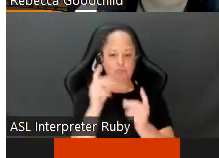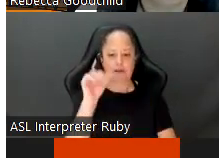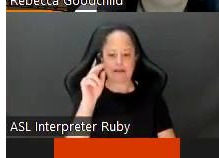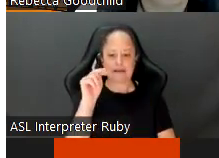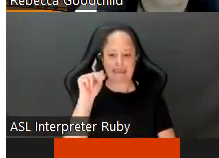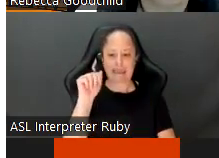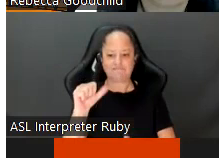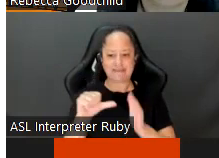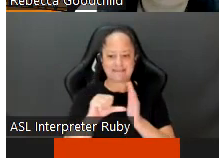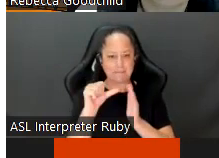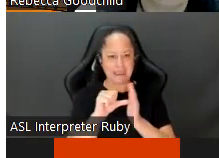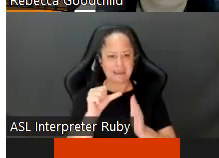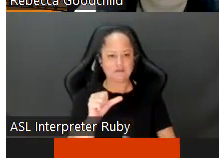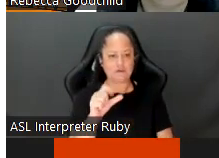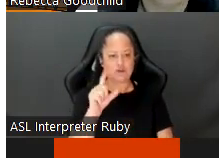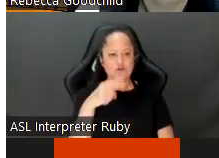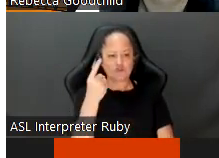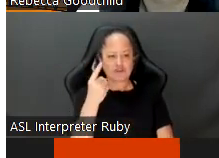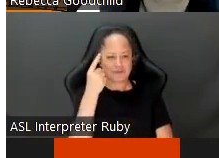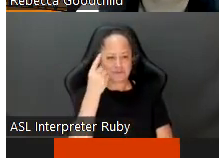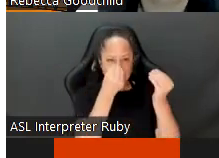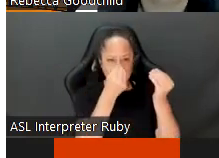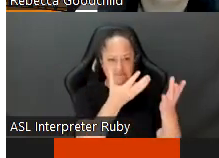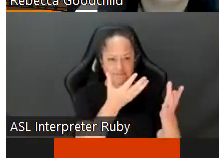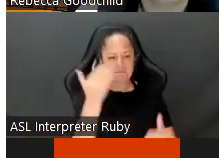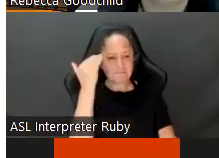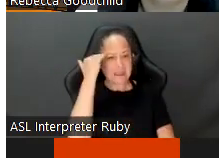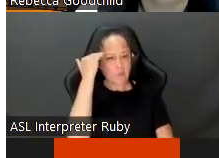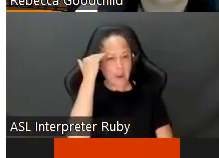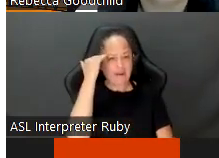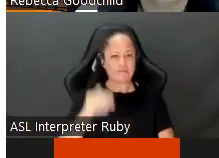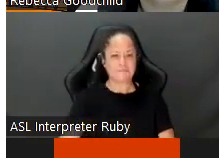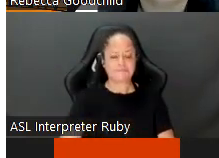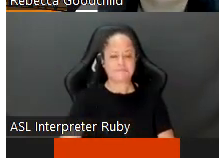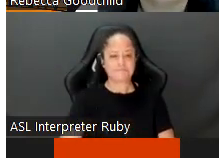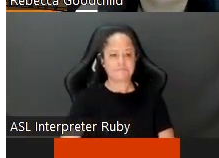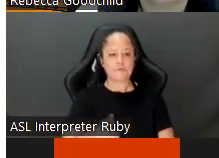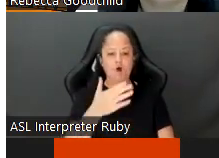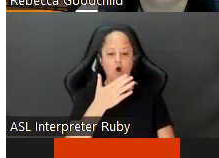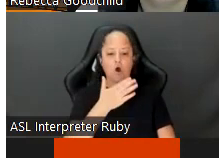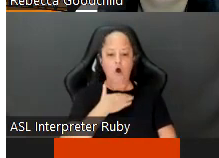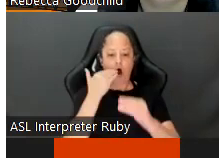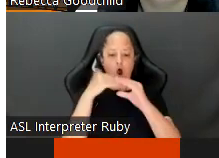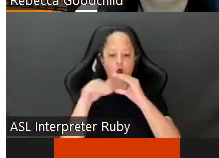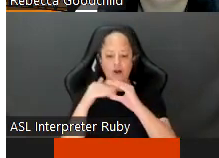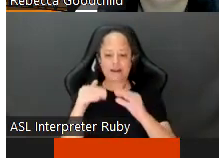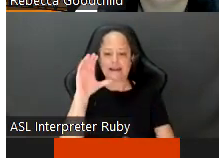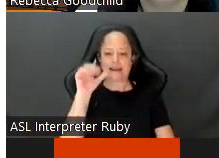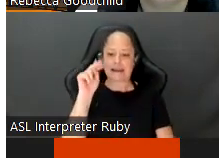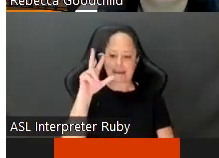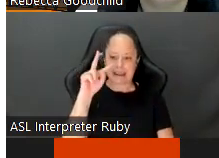page. So just be aware, right? And that our emails and our Canvas